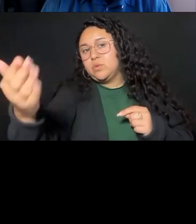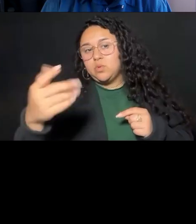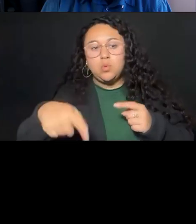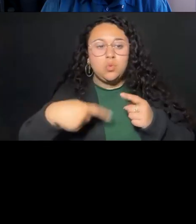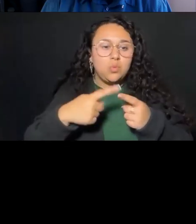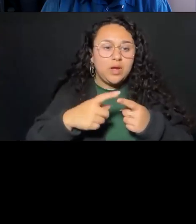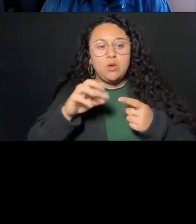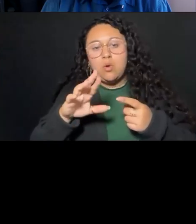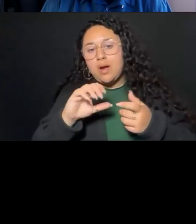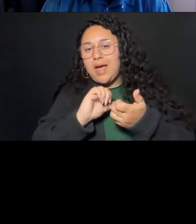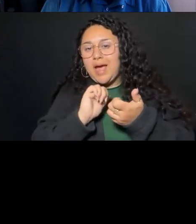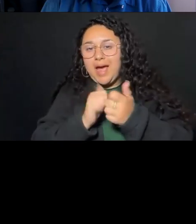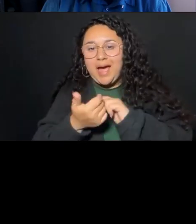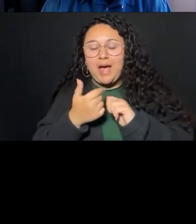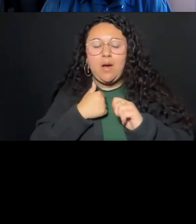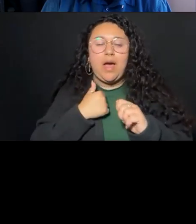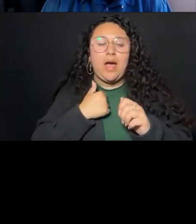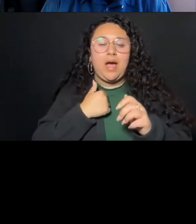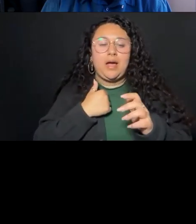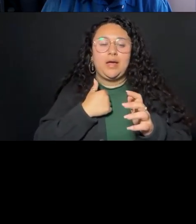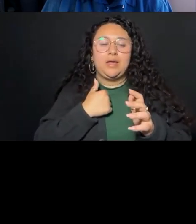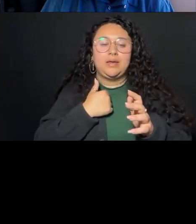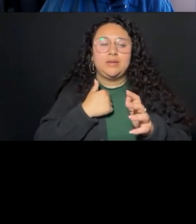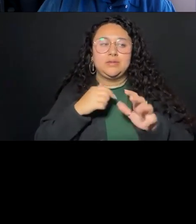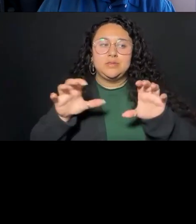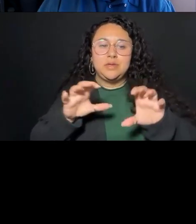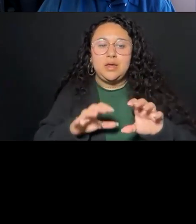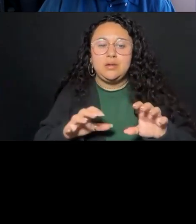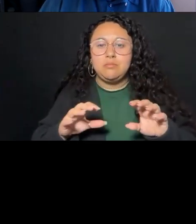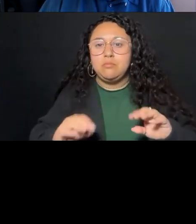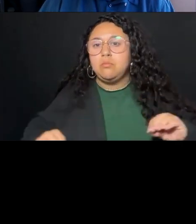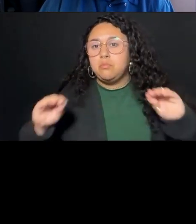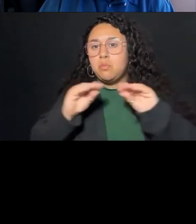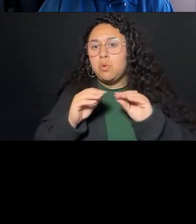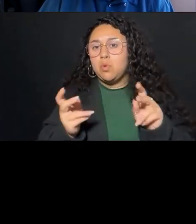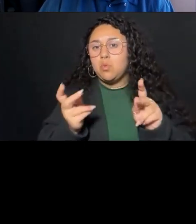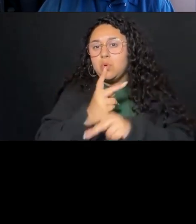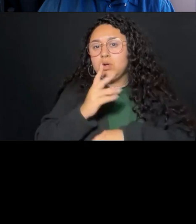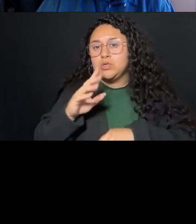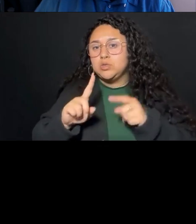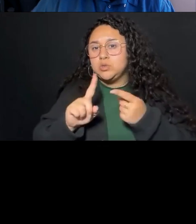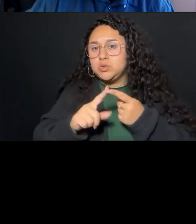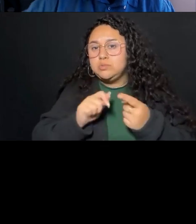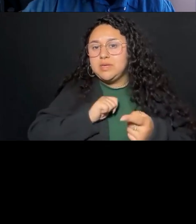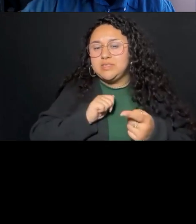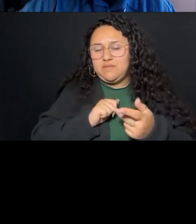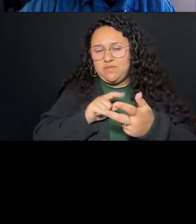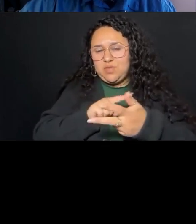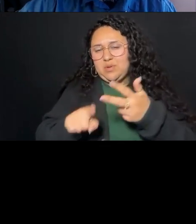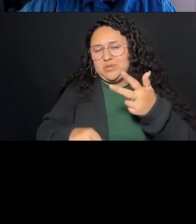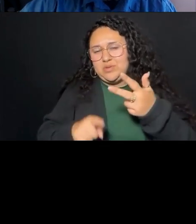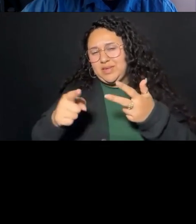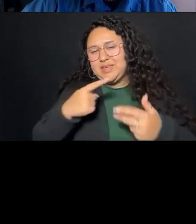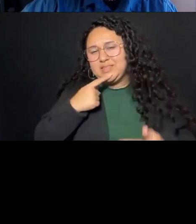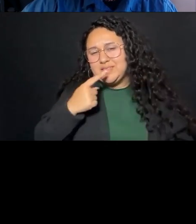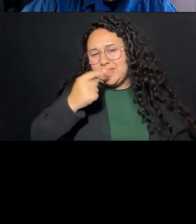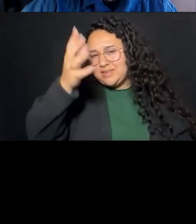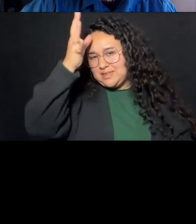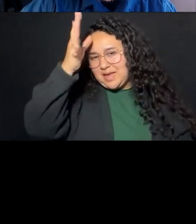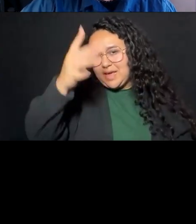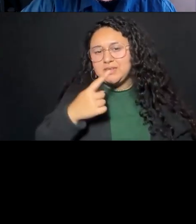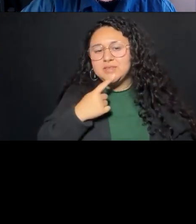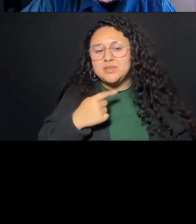or how like I would have maybe done a lot worse to myself. So yeah, those three things that he said to me